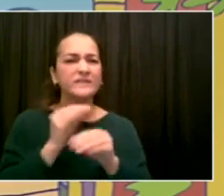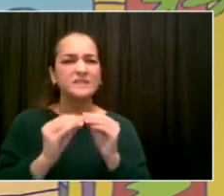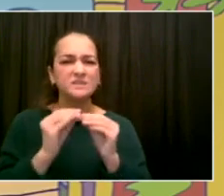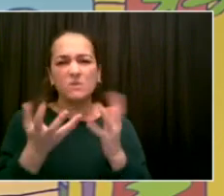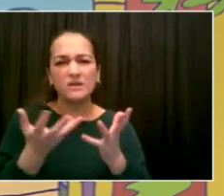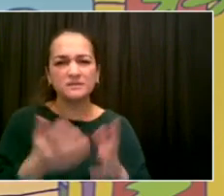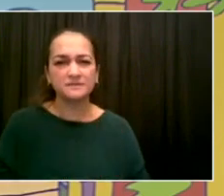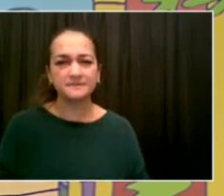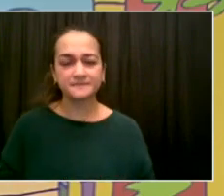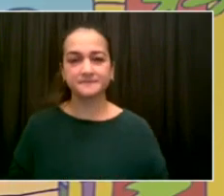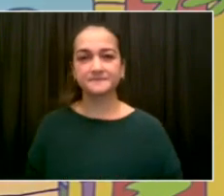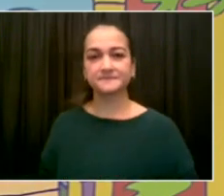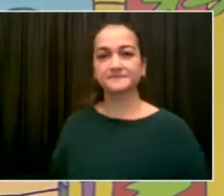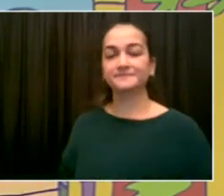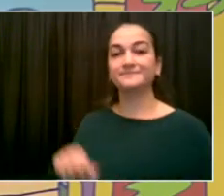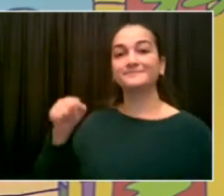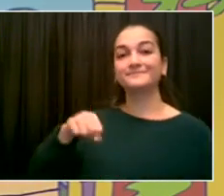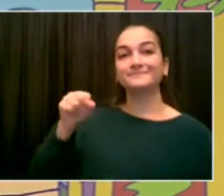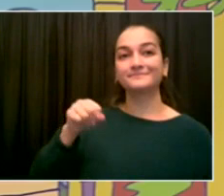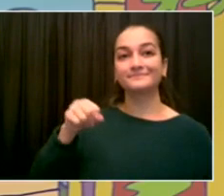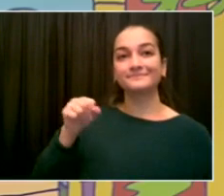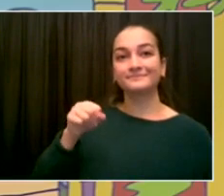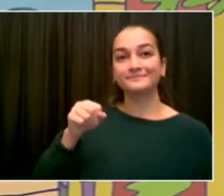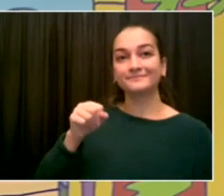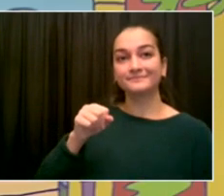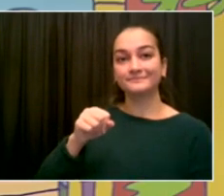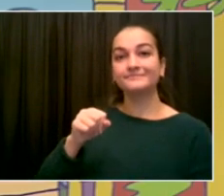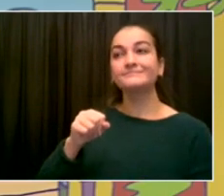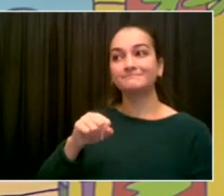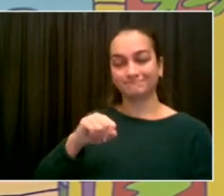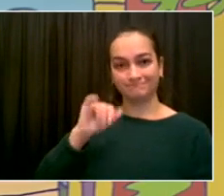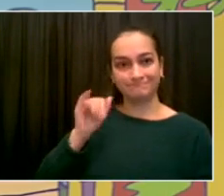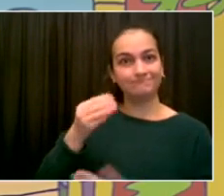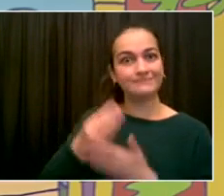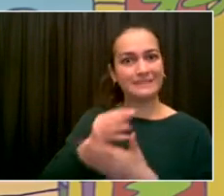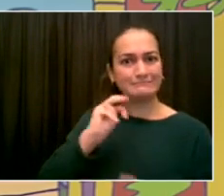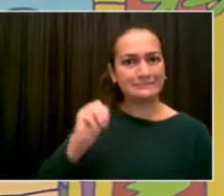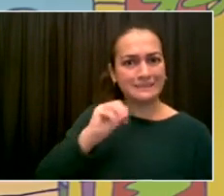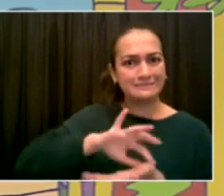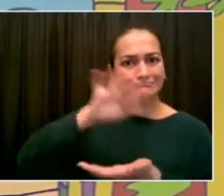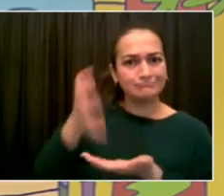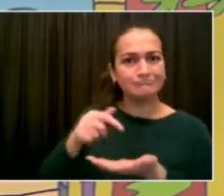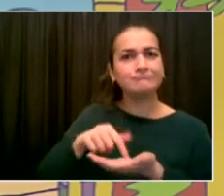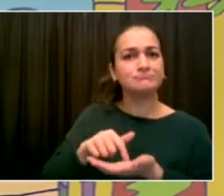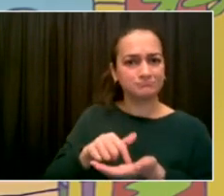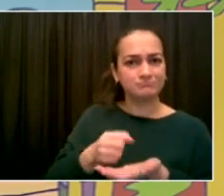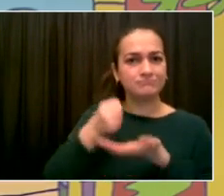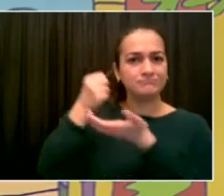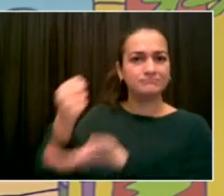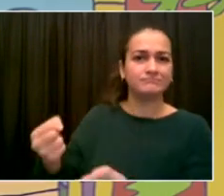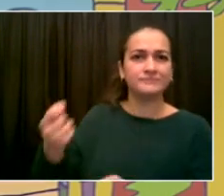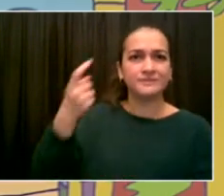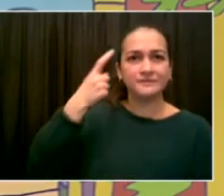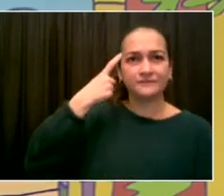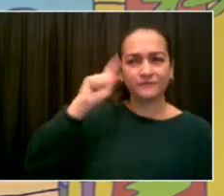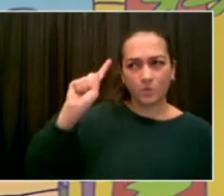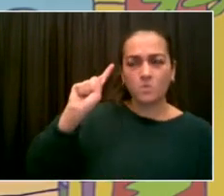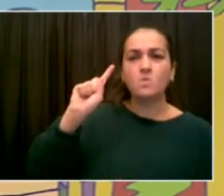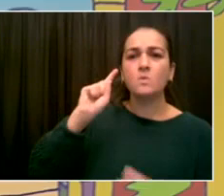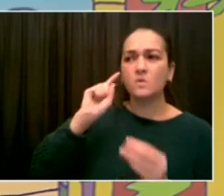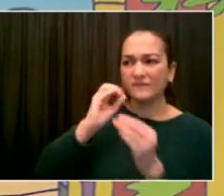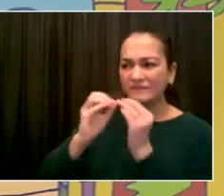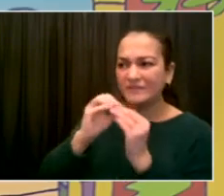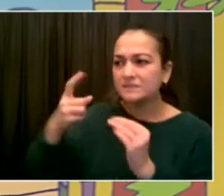other forms of support, real neighborhood parks that often go neglected and need a lot more help. So the process